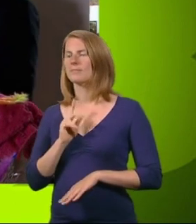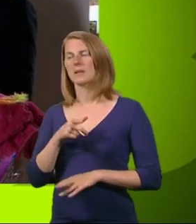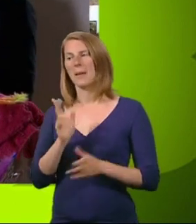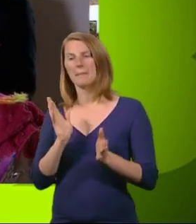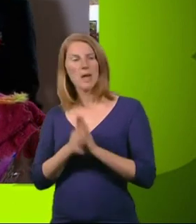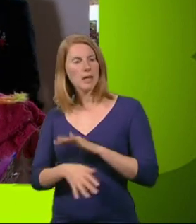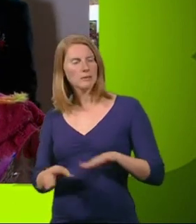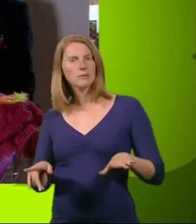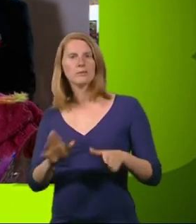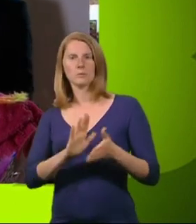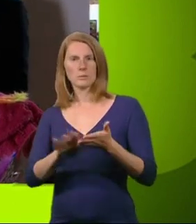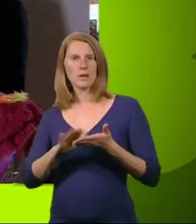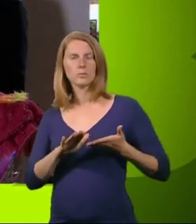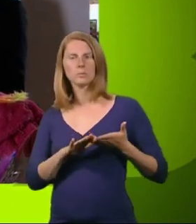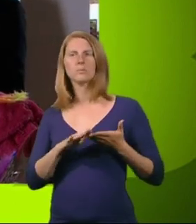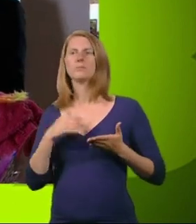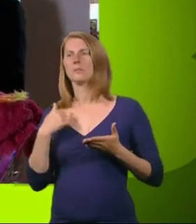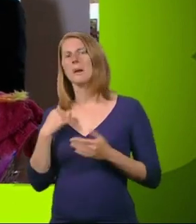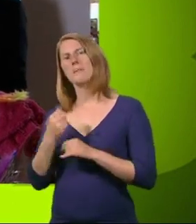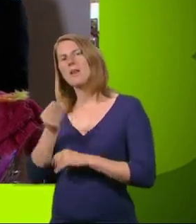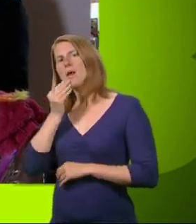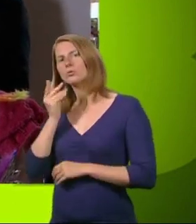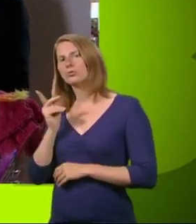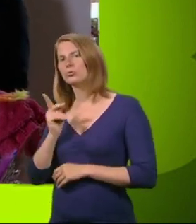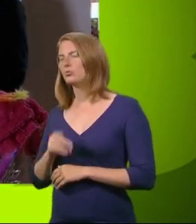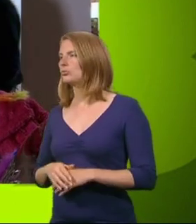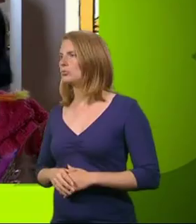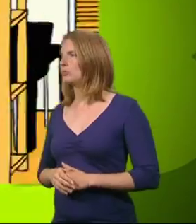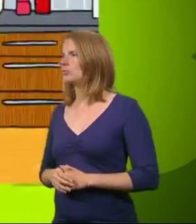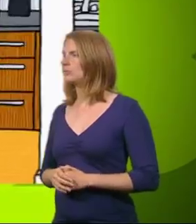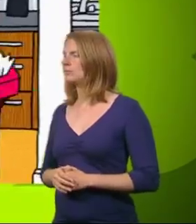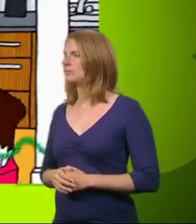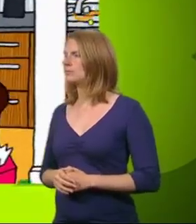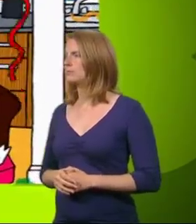Right, you sort out the pigsty, I'll go and make lunch.